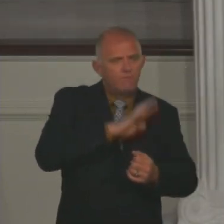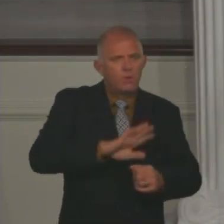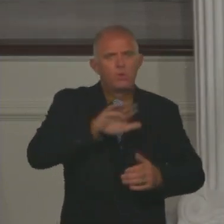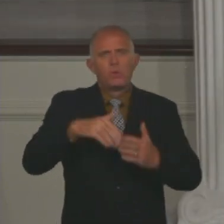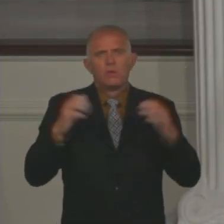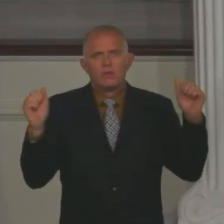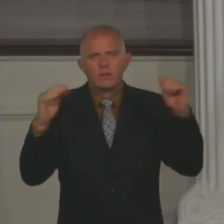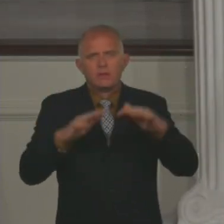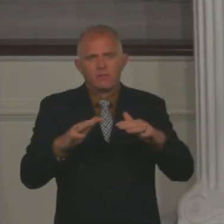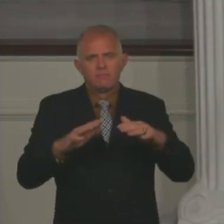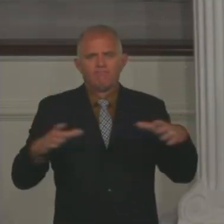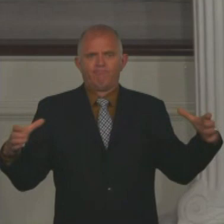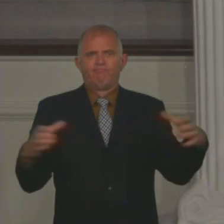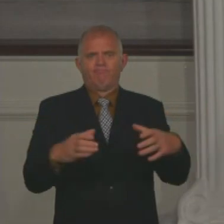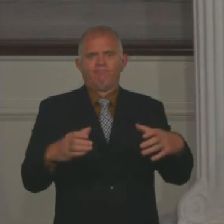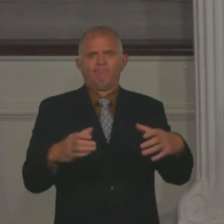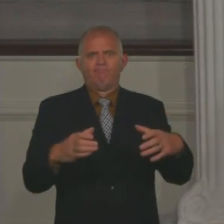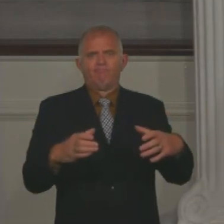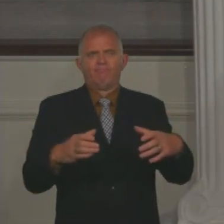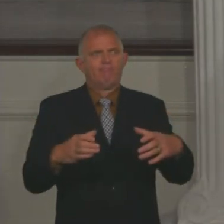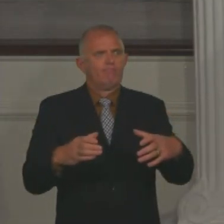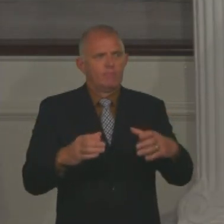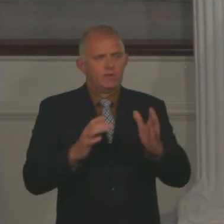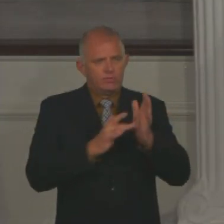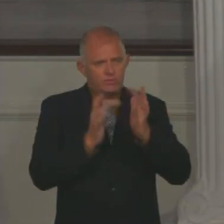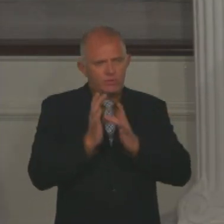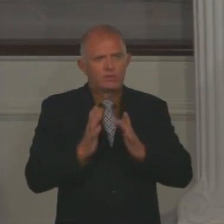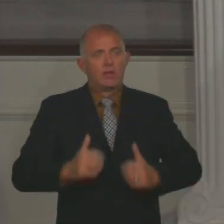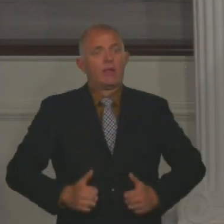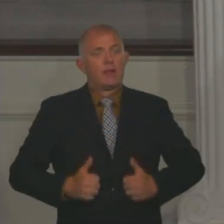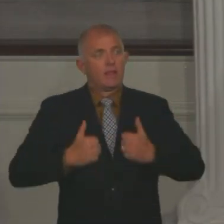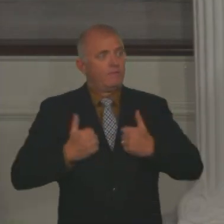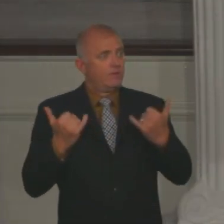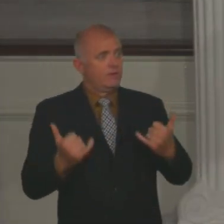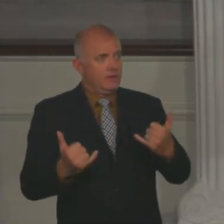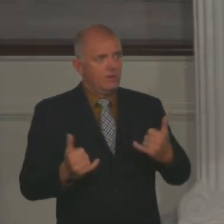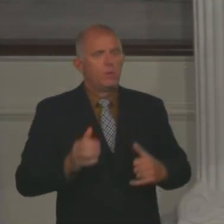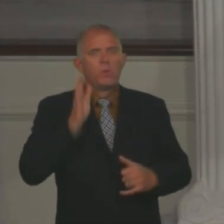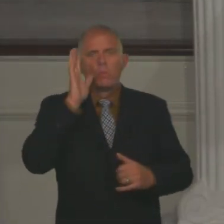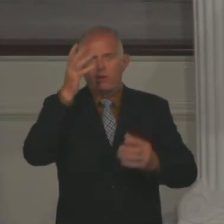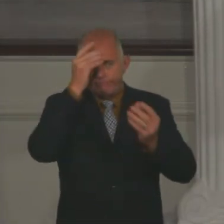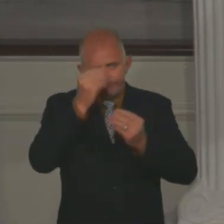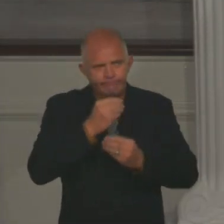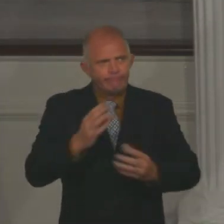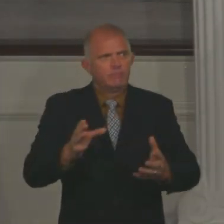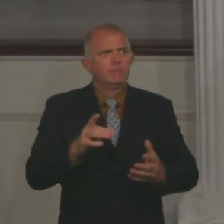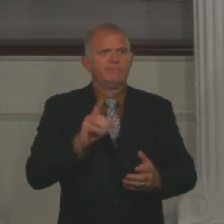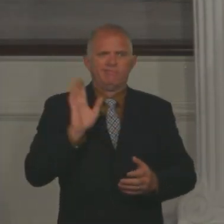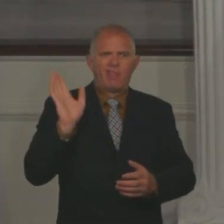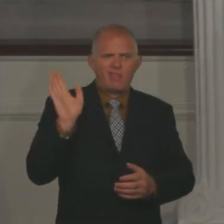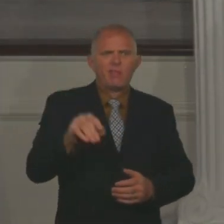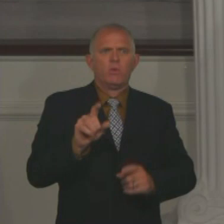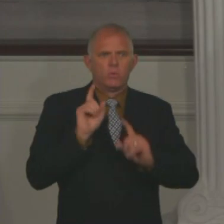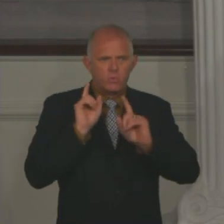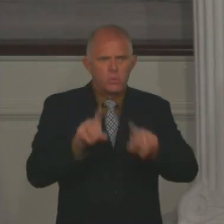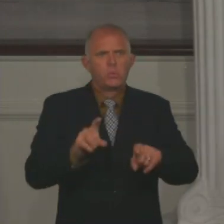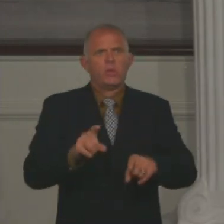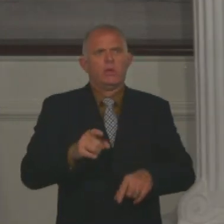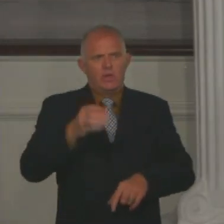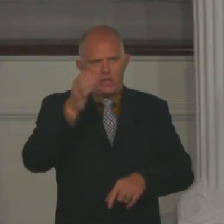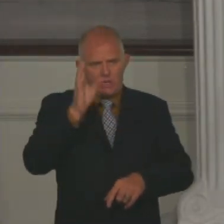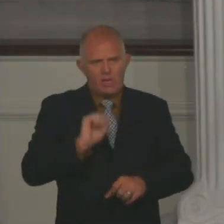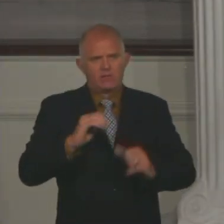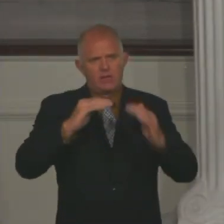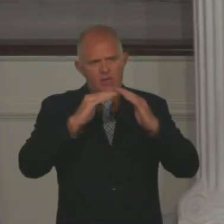ourselves together as a manner of some is. If Jesus were alive today, I think he would tell you, get yourself to the house of God. We get to start that on